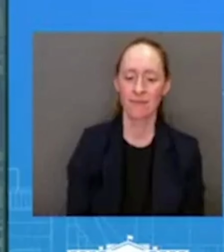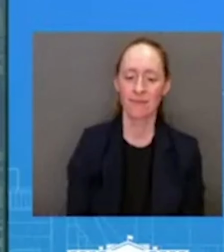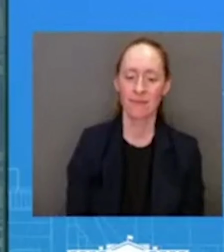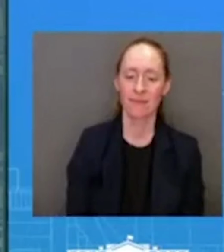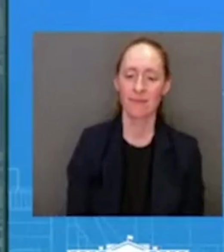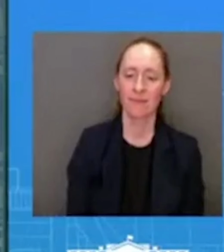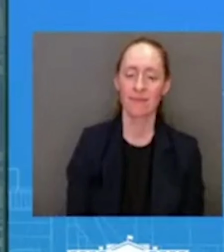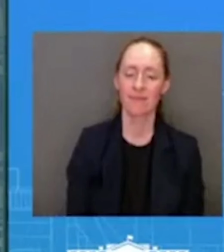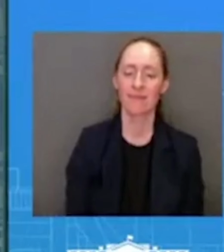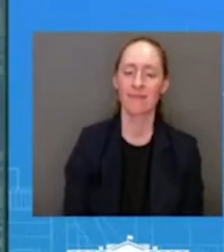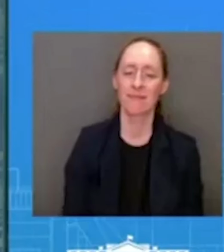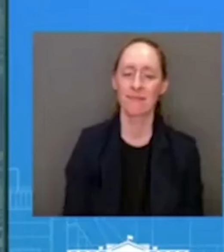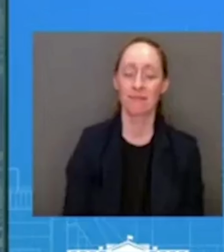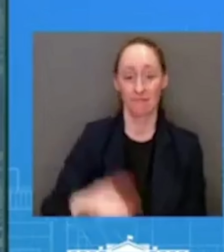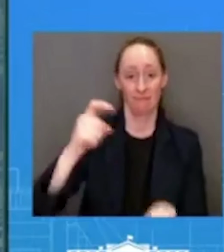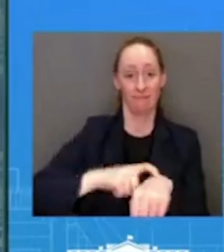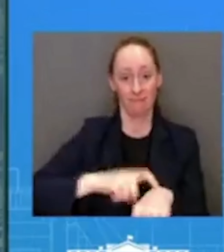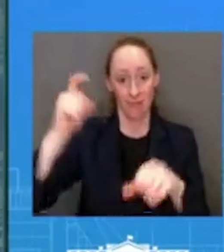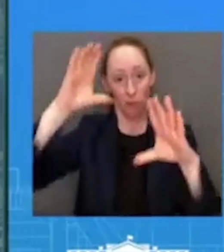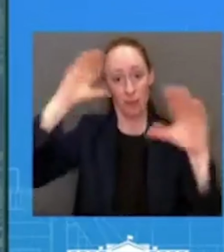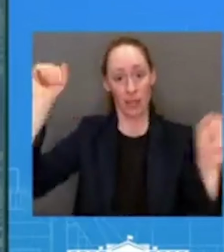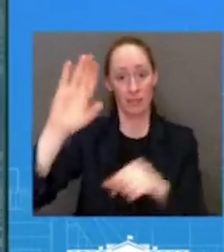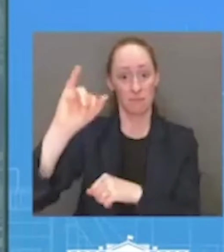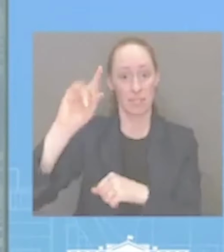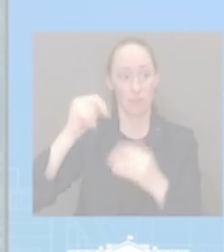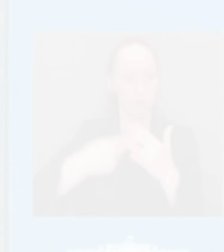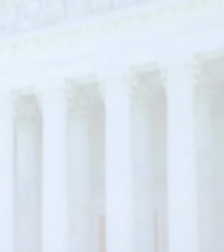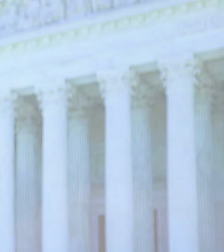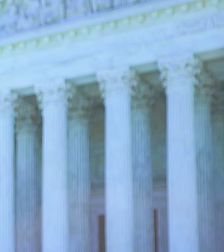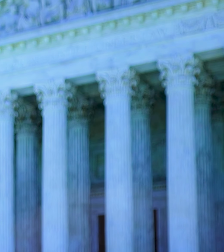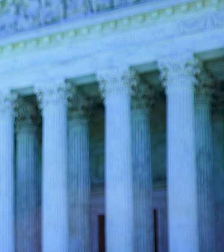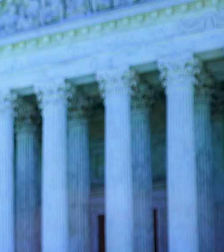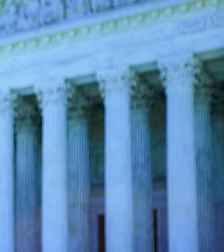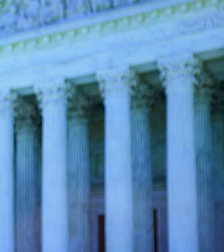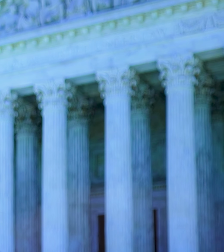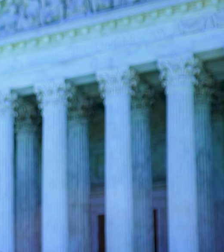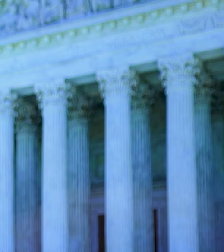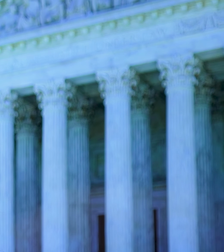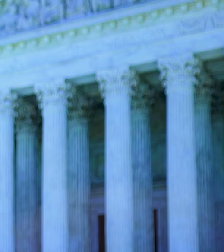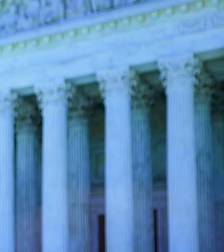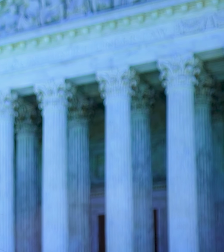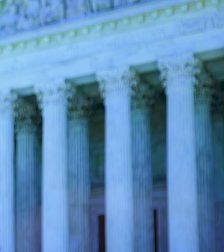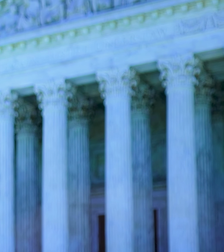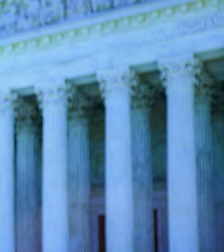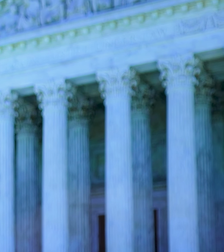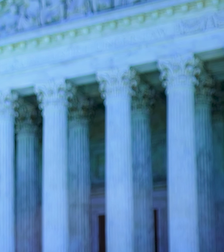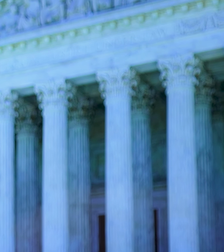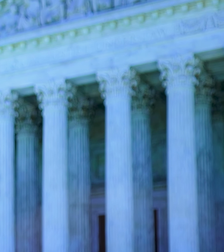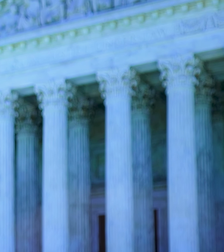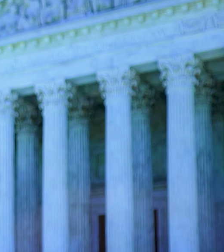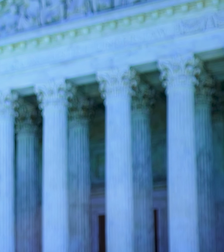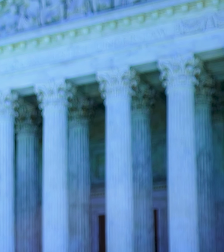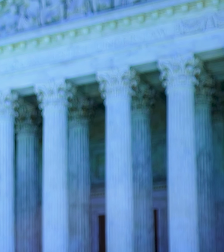walking into. He didn't negotiate with the Taliban. He didn't invite the Taliban to Camp David. Kirby said in a briefing on Thursday that although not everything